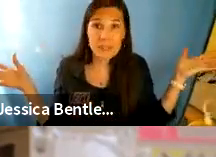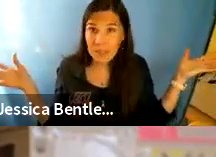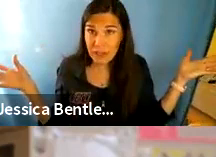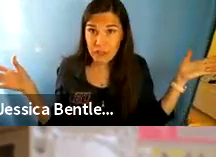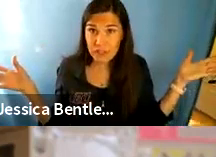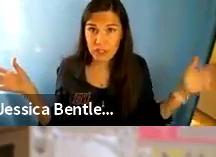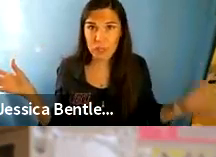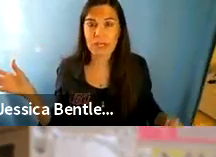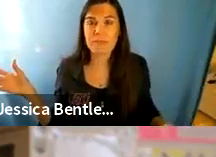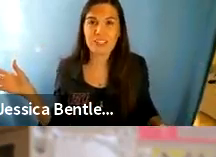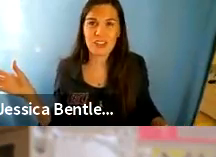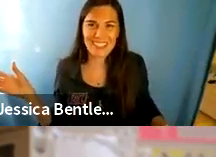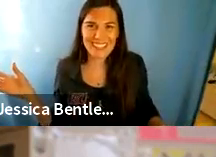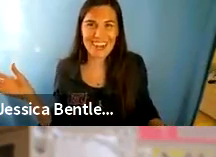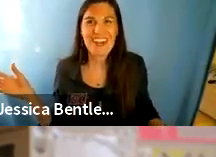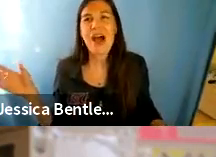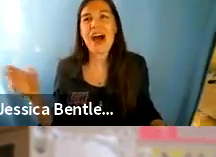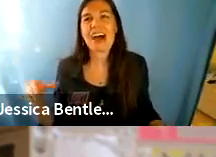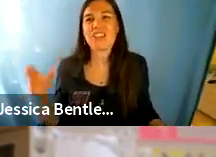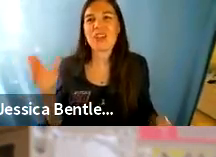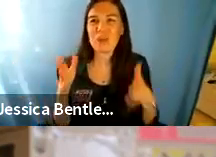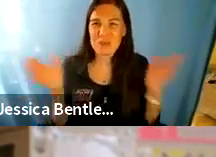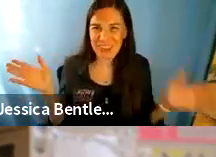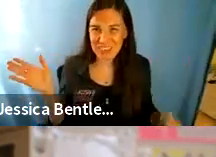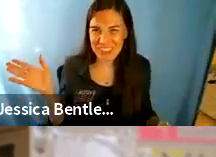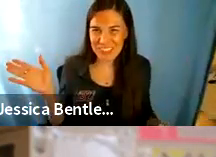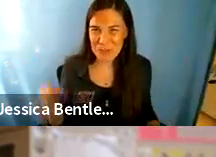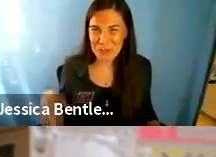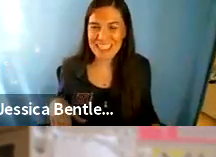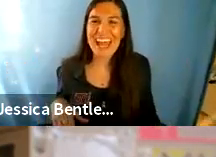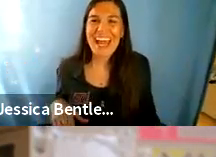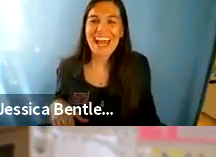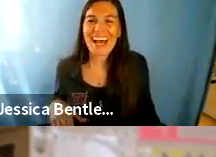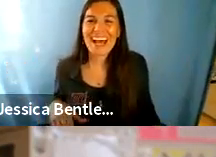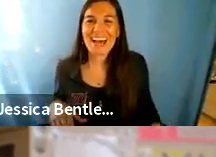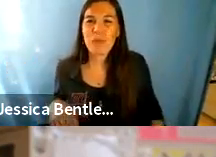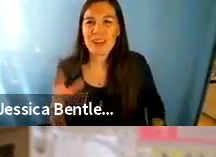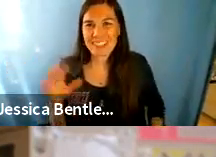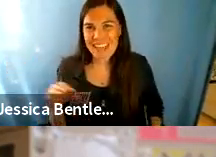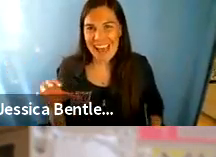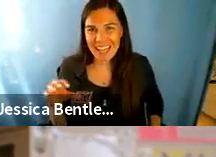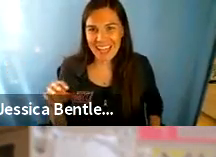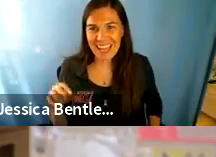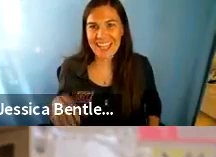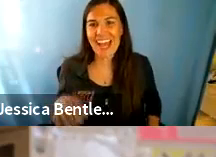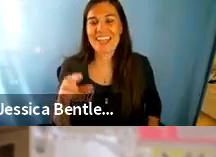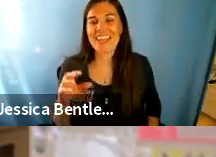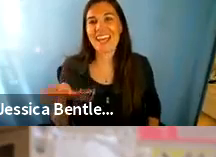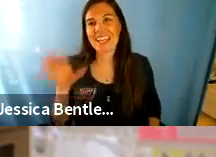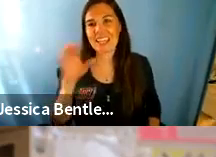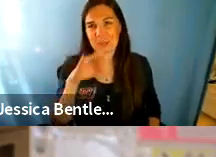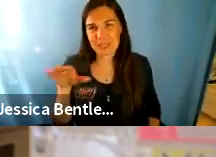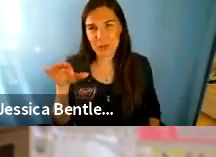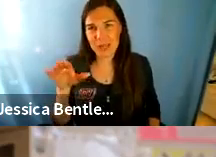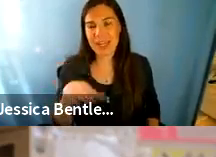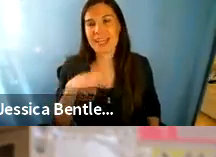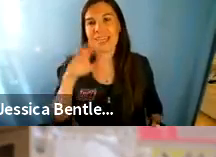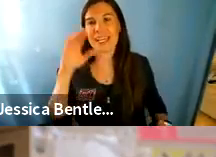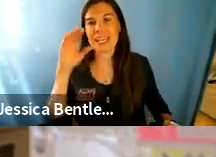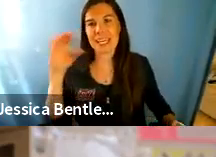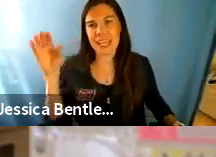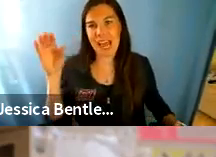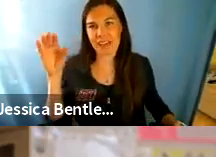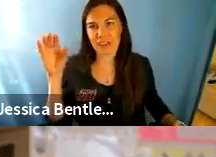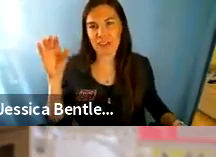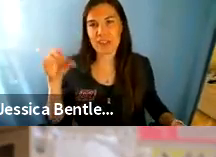general, what is medical interpreting? My dog's in now. General medical interpreting, what is that like? And then there was a break, and